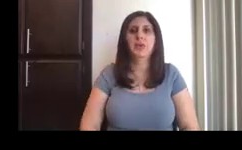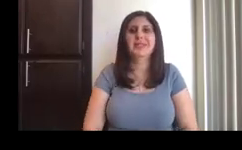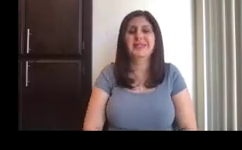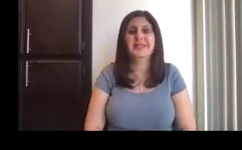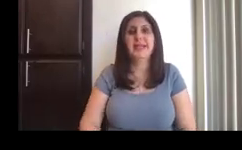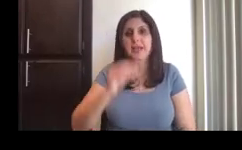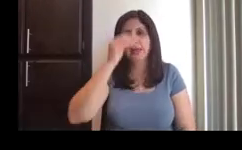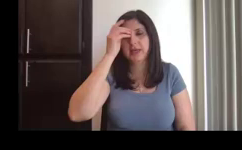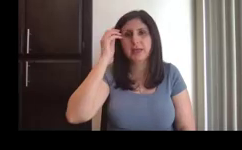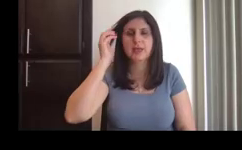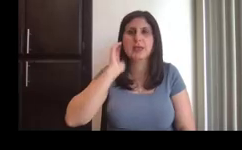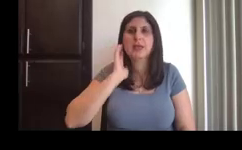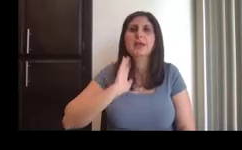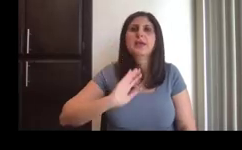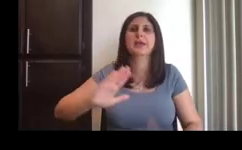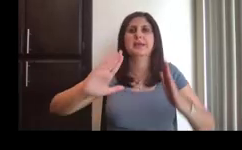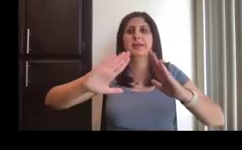Okay, next one, city.